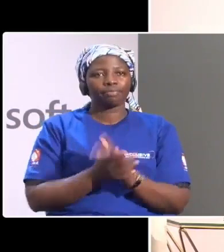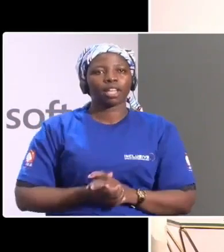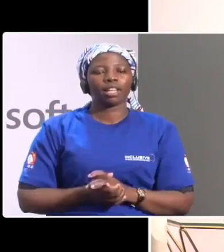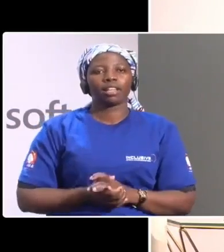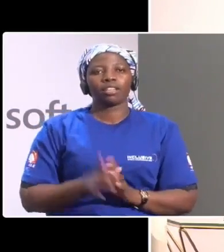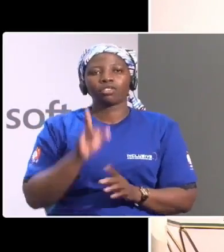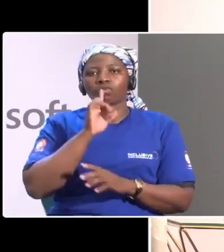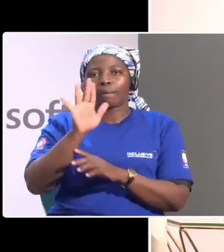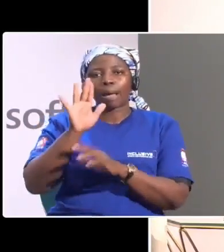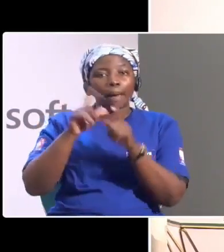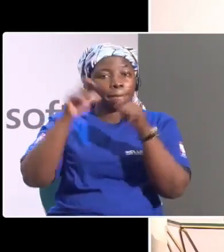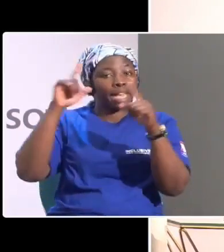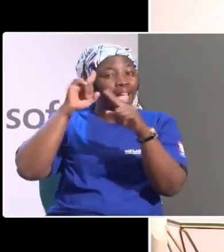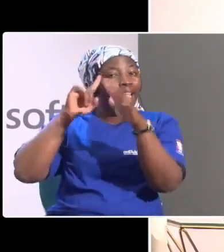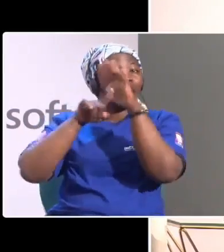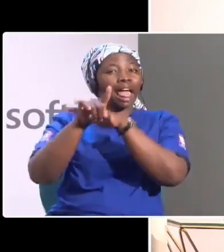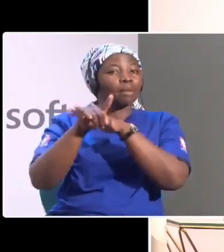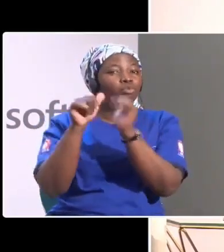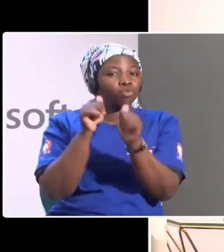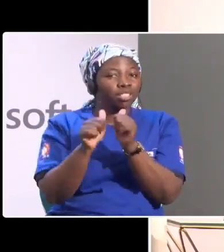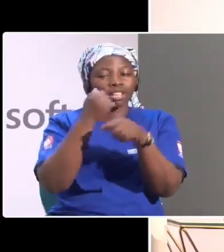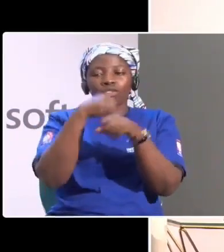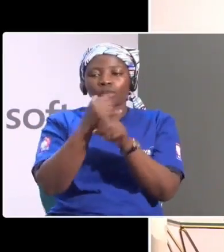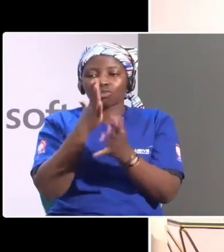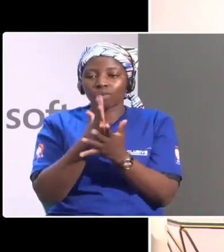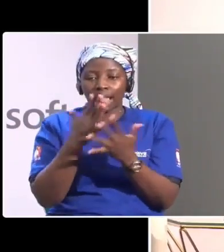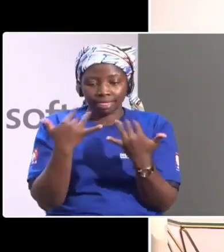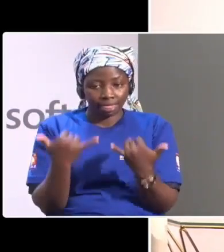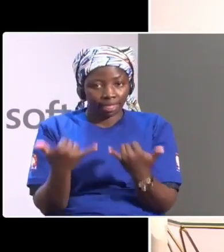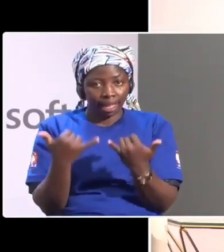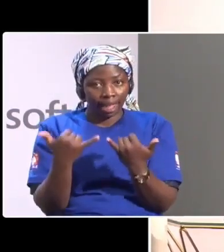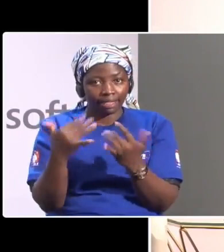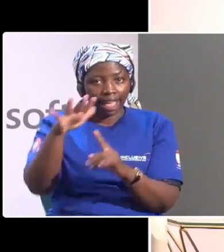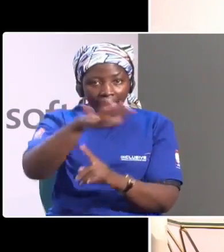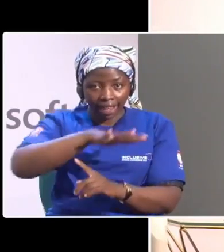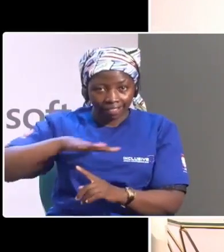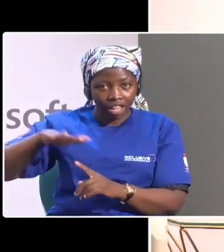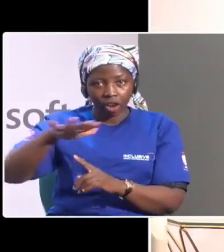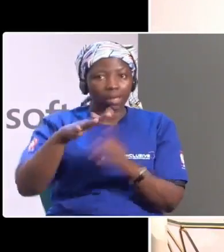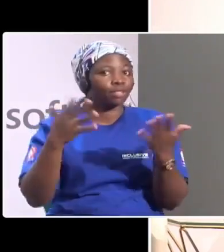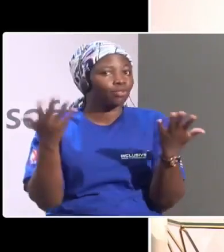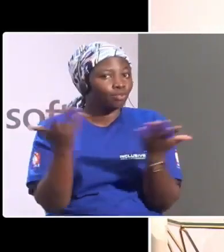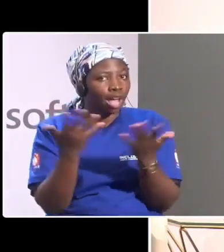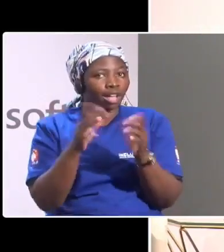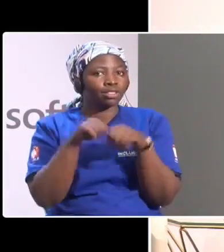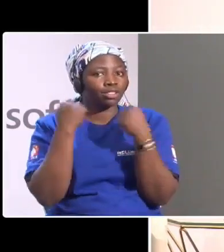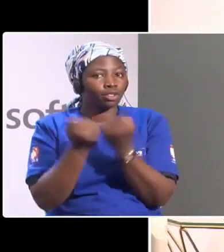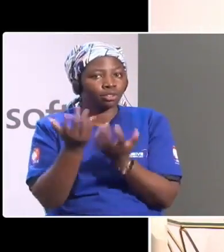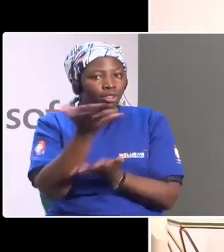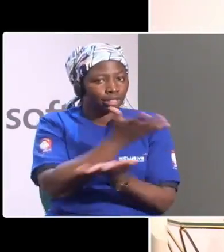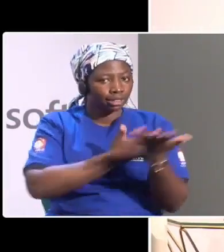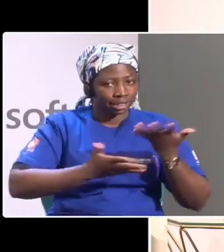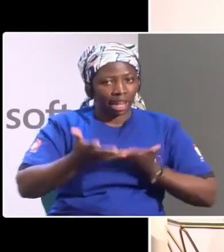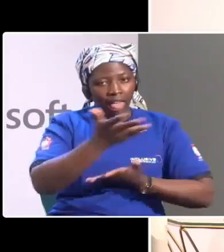its main goal is to ensure that in the current environment where social